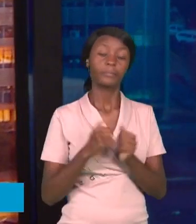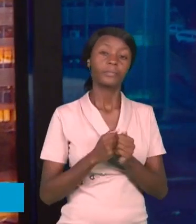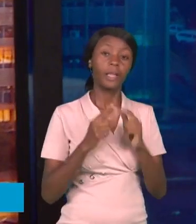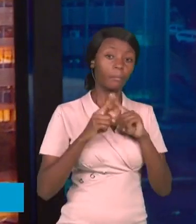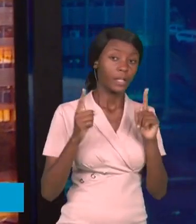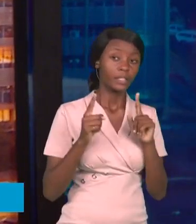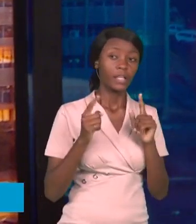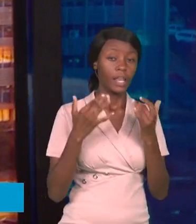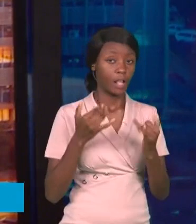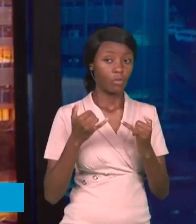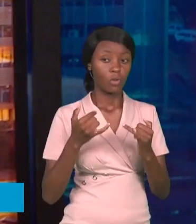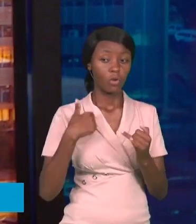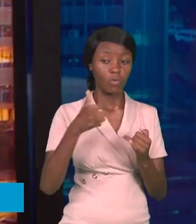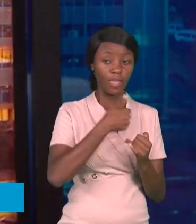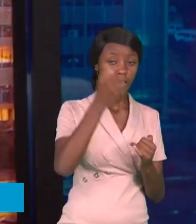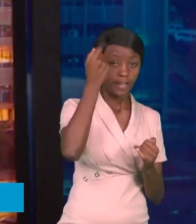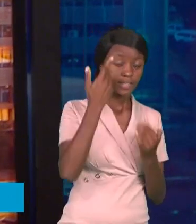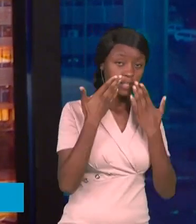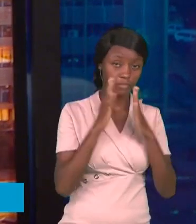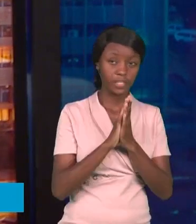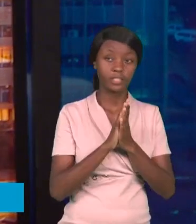therefore, having that understanding, we